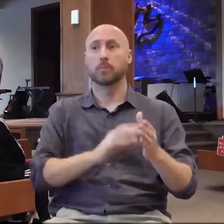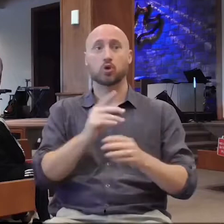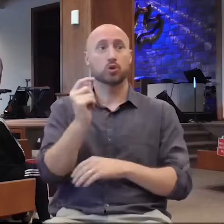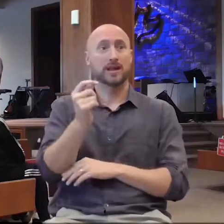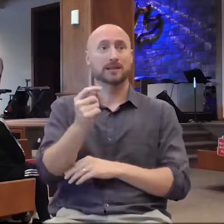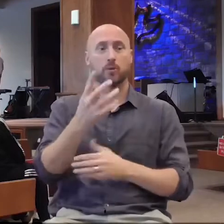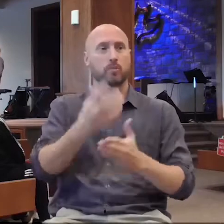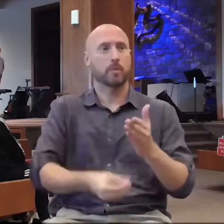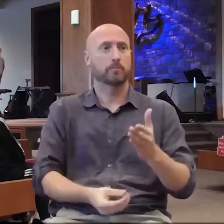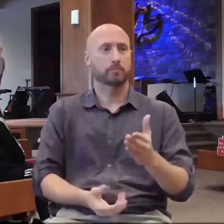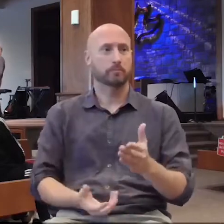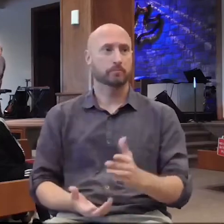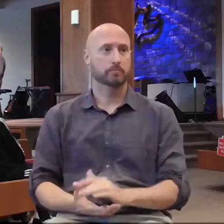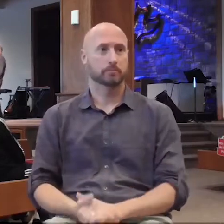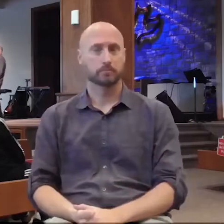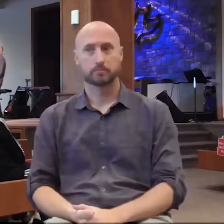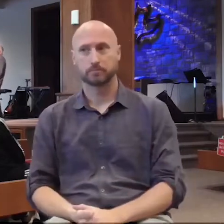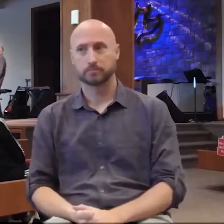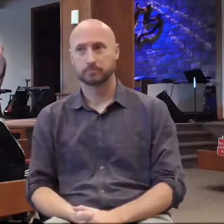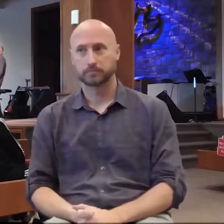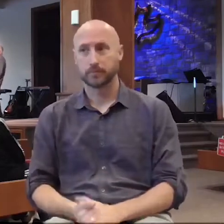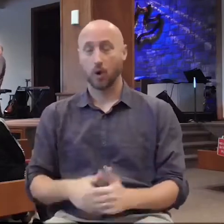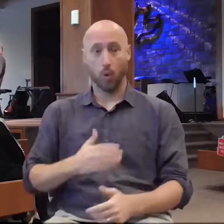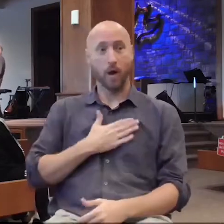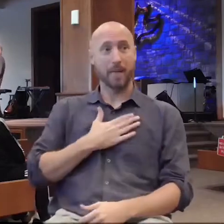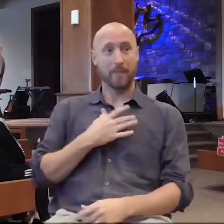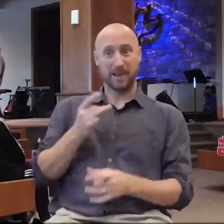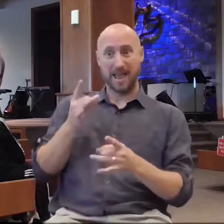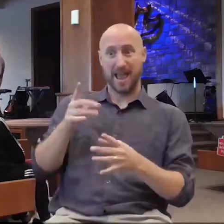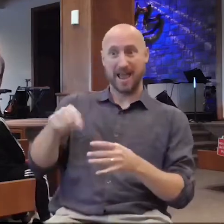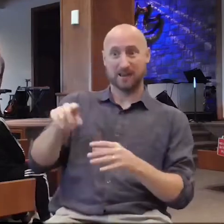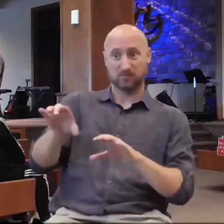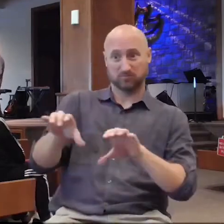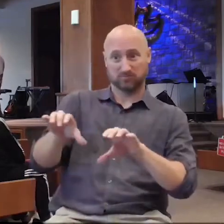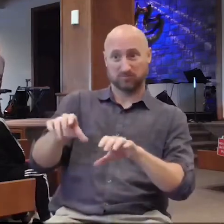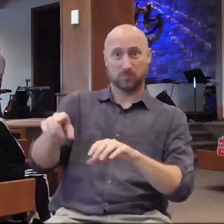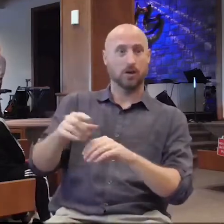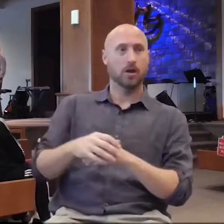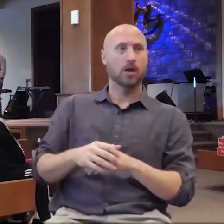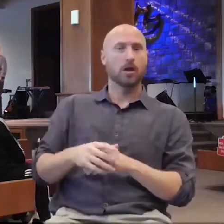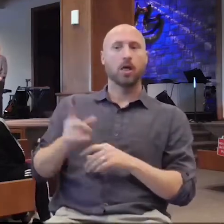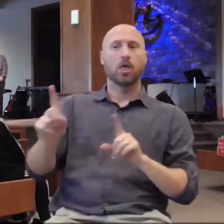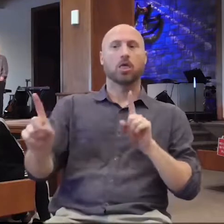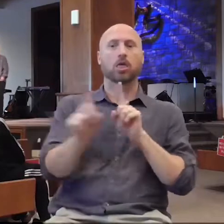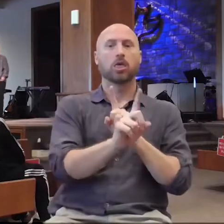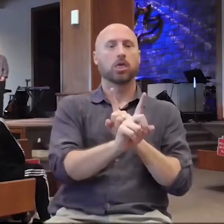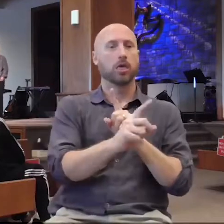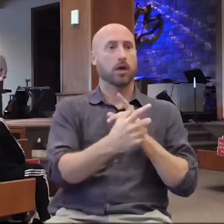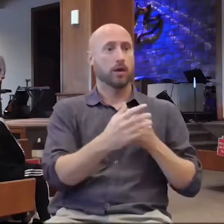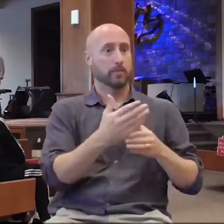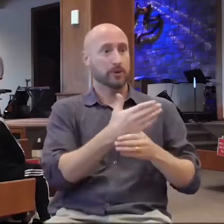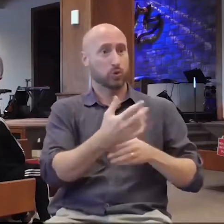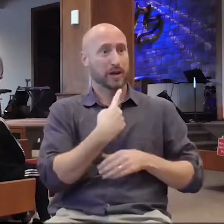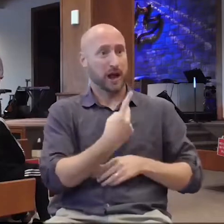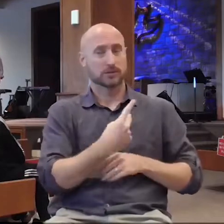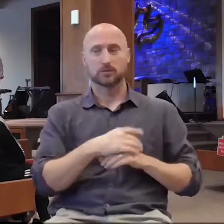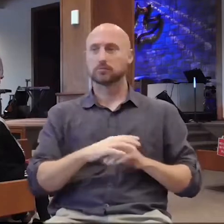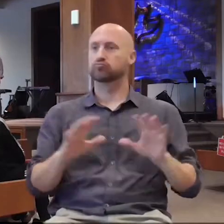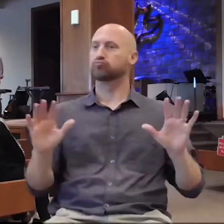I'm glad you hate the deeds of the Nicolaitans. I hate anybody coming between us because I'm after you for your first love again.